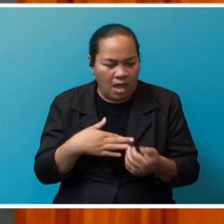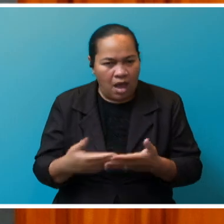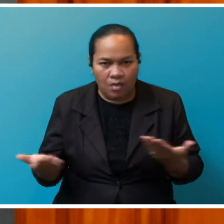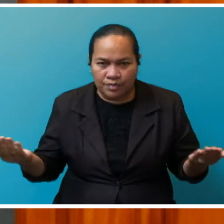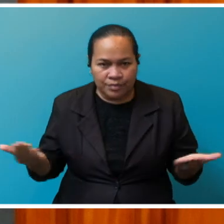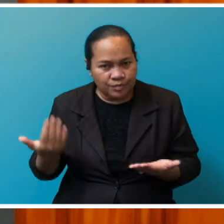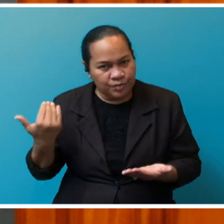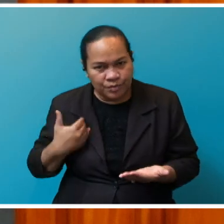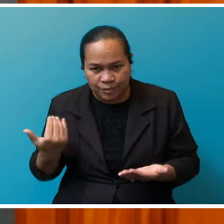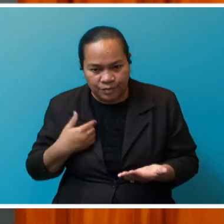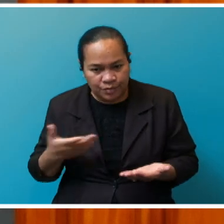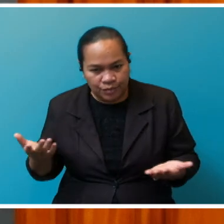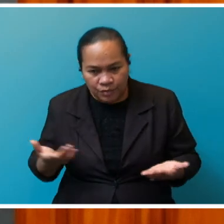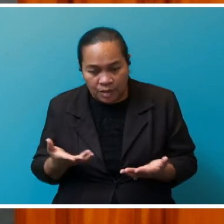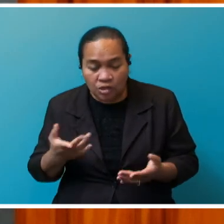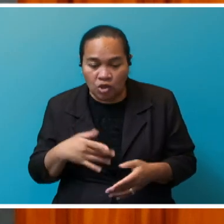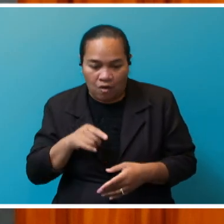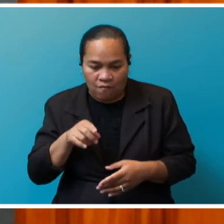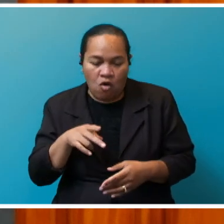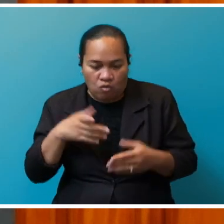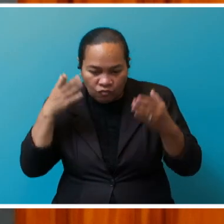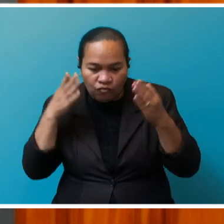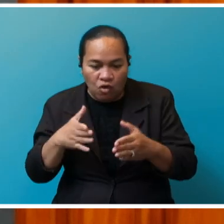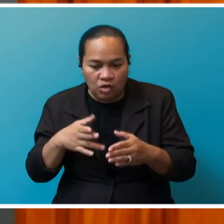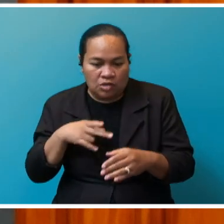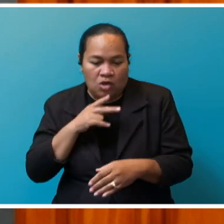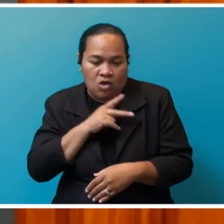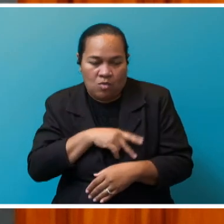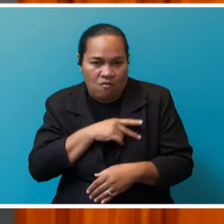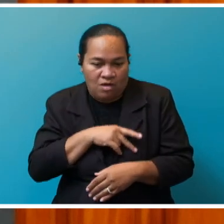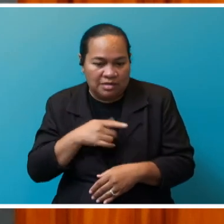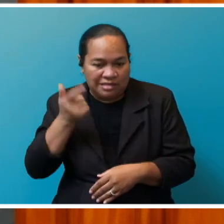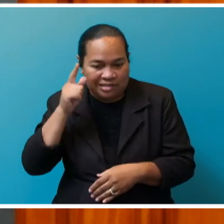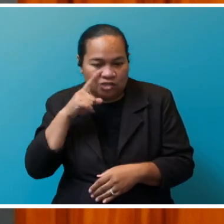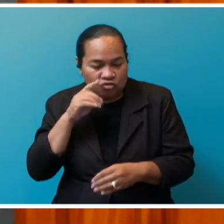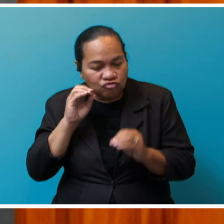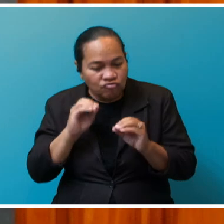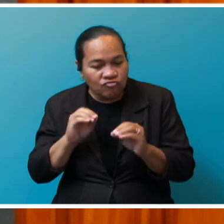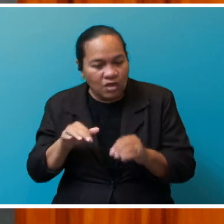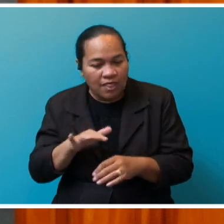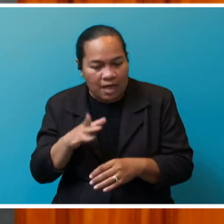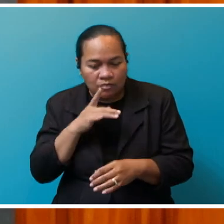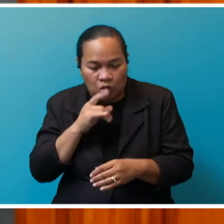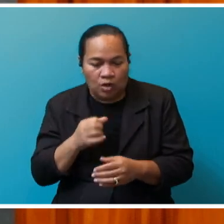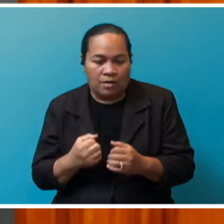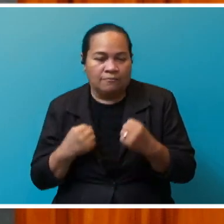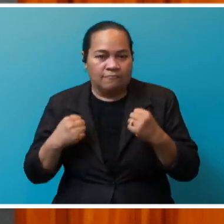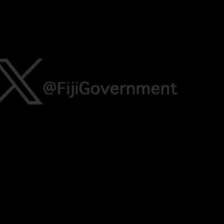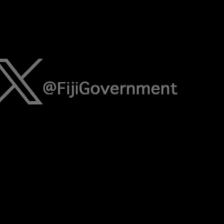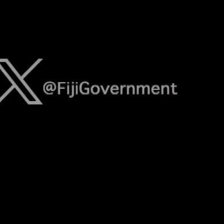in the professional growth of our teachers, we are strengthening the foundation of our education system. Now,